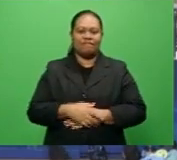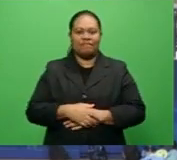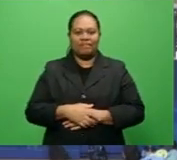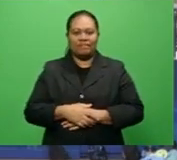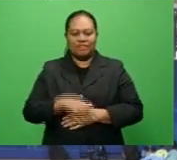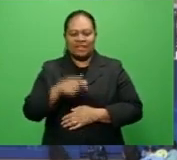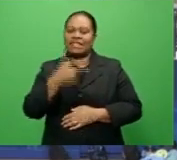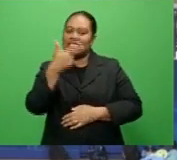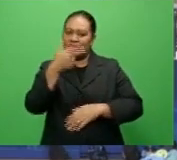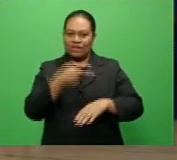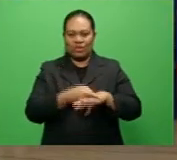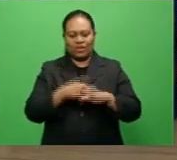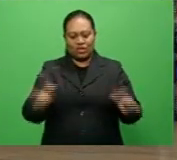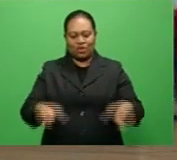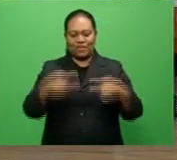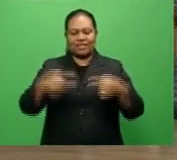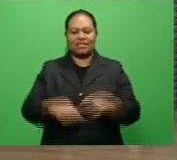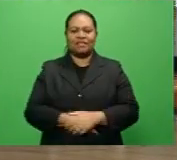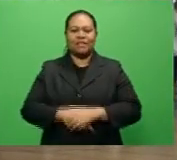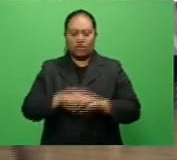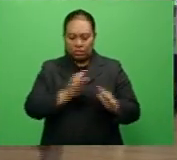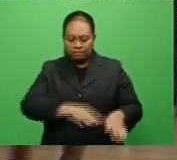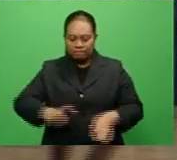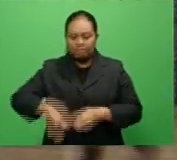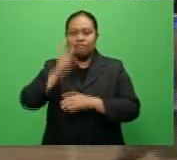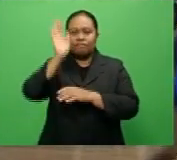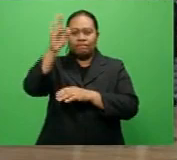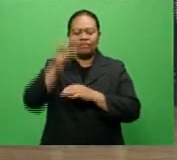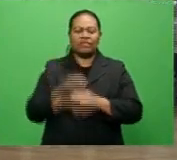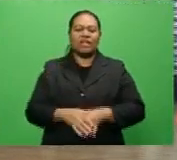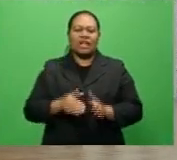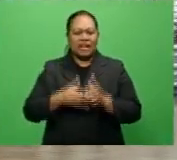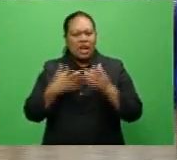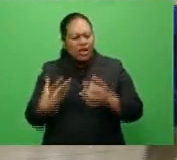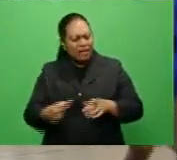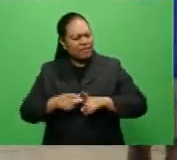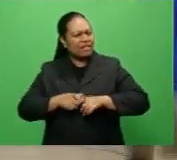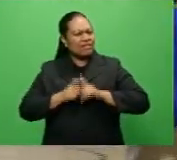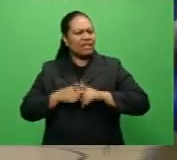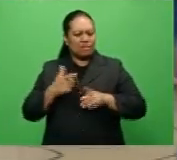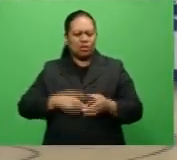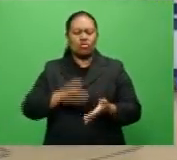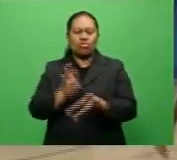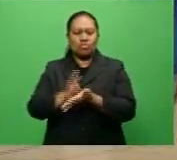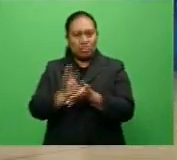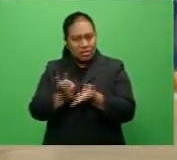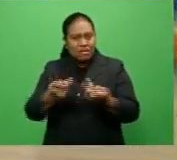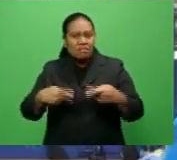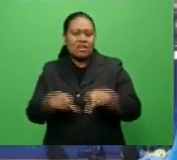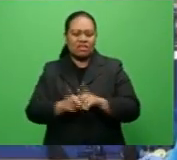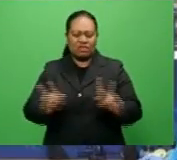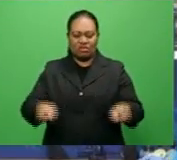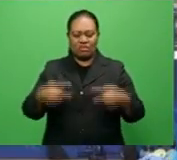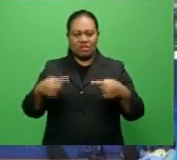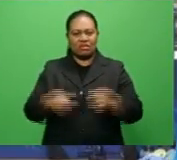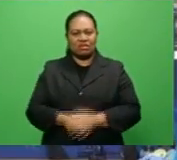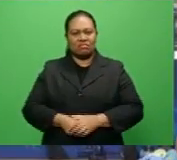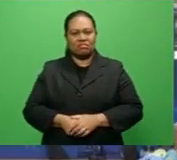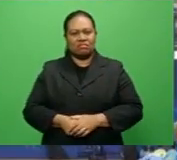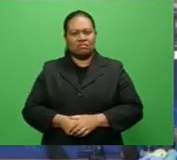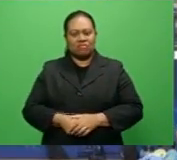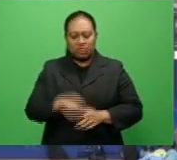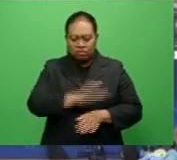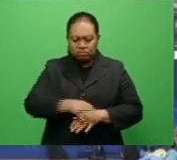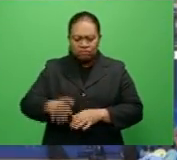that 7-week competition. Basketball Fiji is facing difficulties in booking the venues for the competition. I think for the sport of basketball, one of